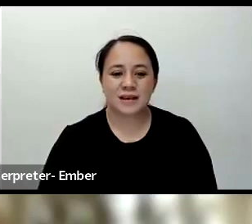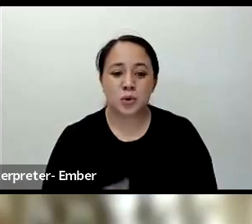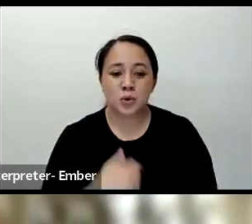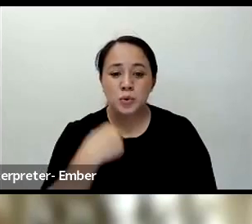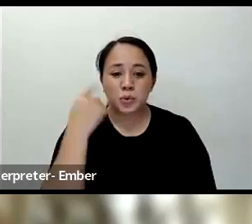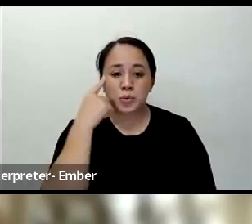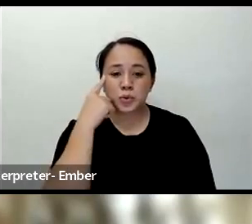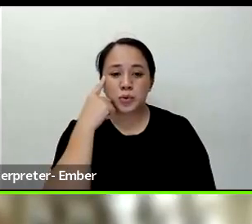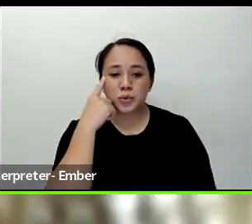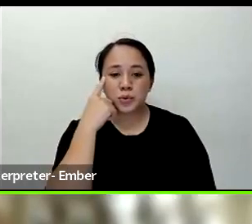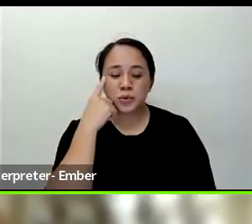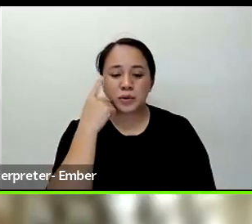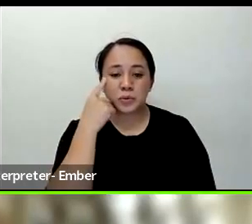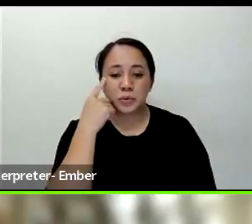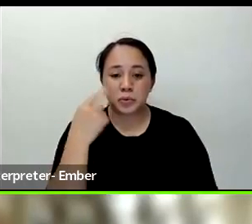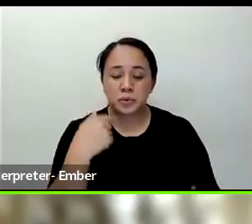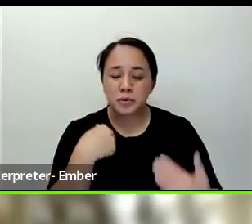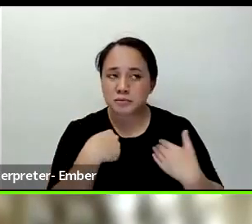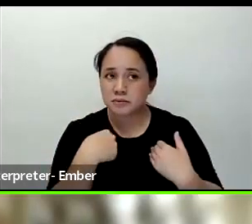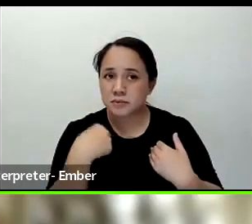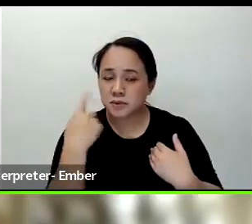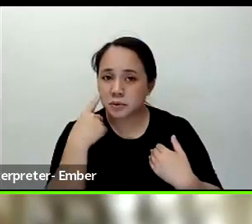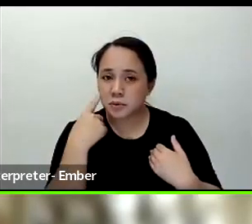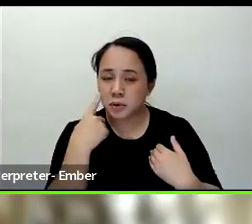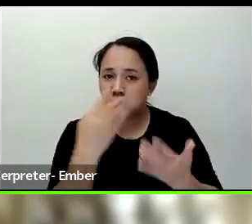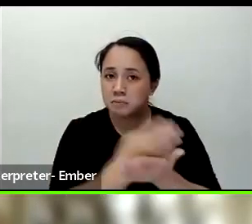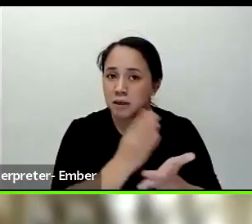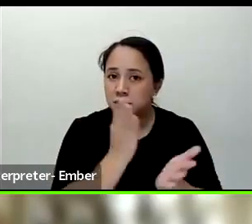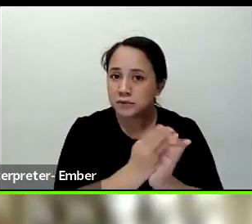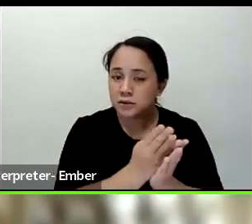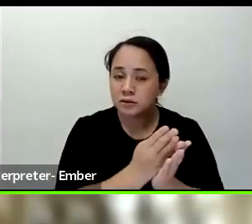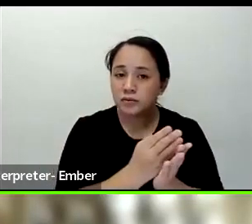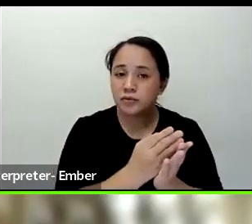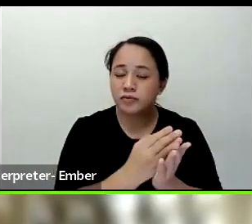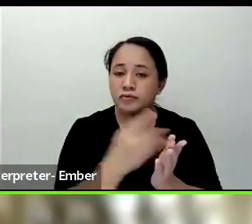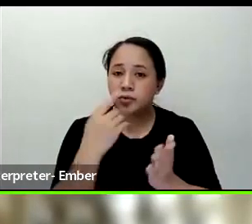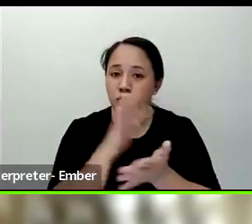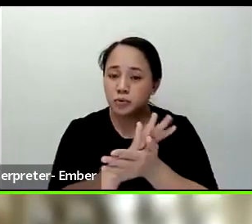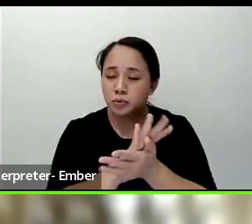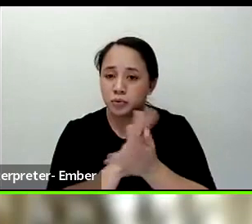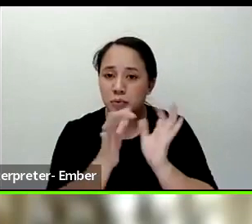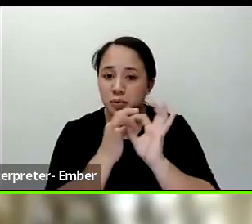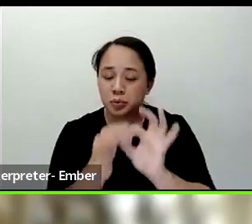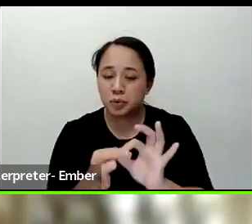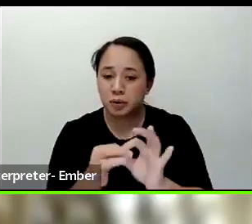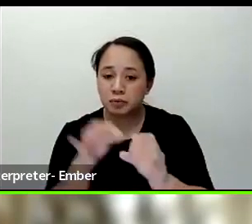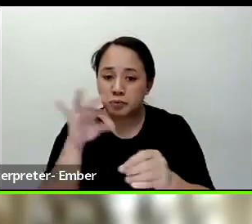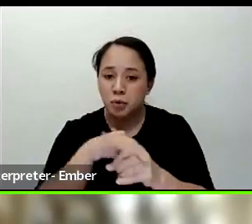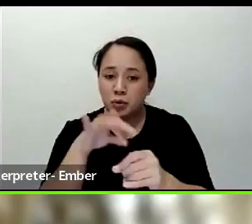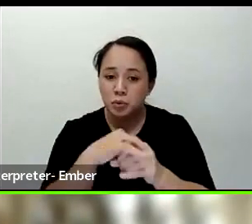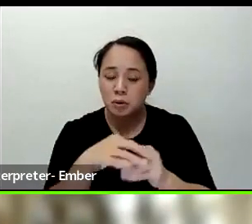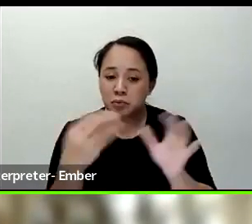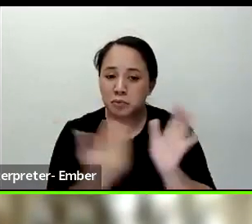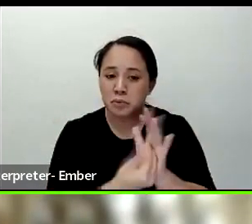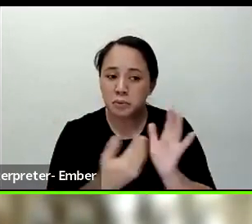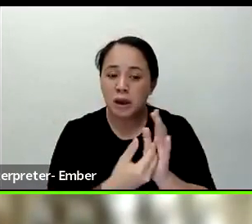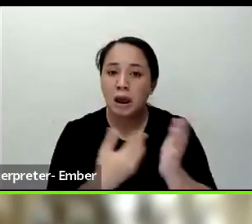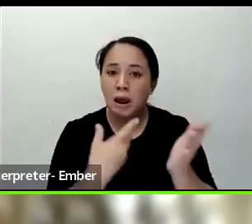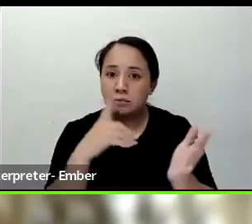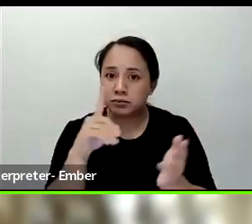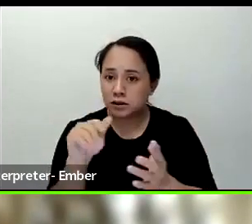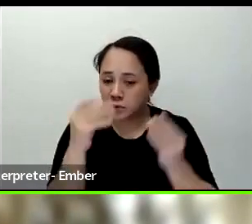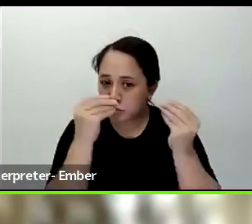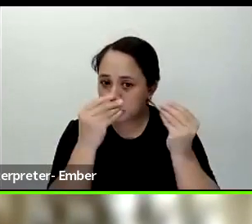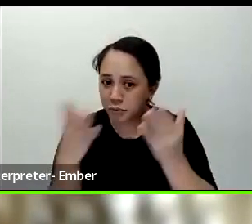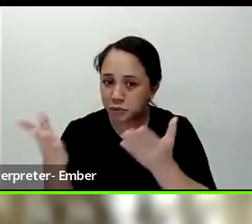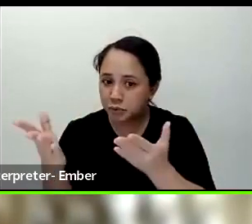question? Loans that or budget for COVID-19 or COVID-related initiative justified given the data and information